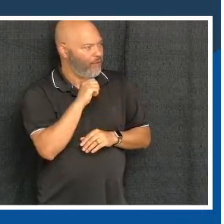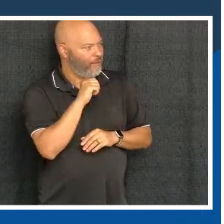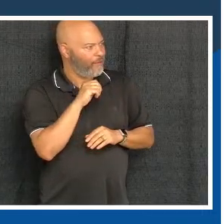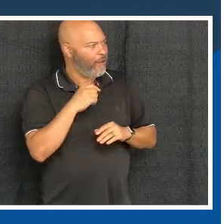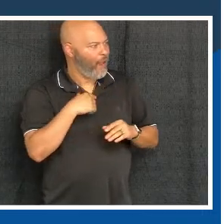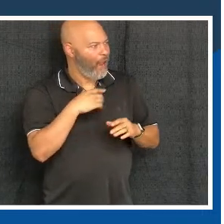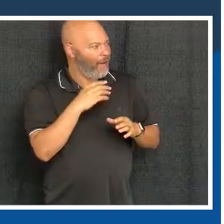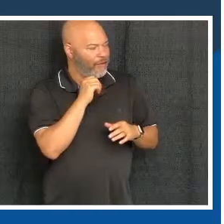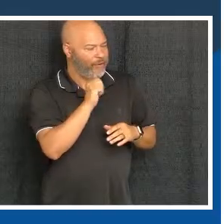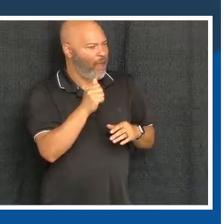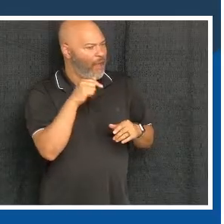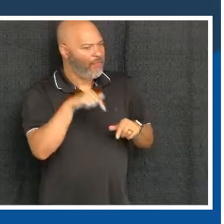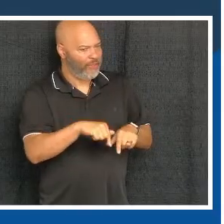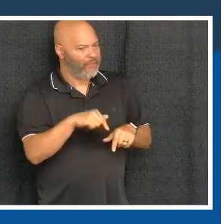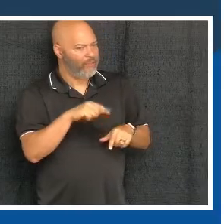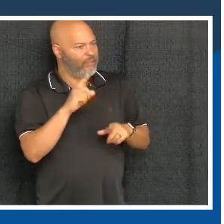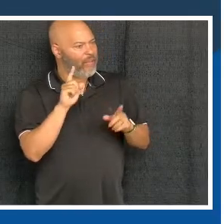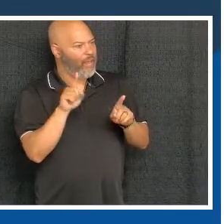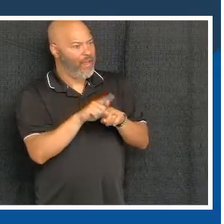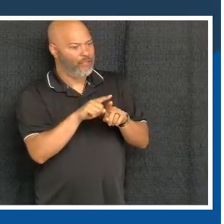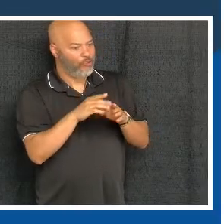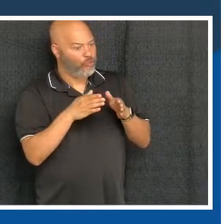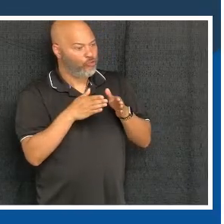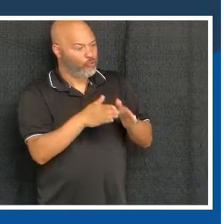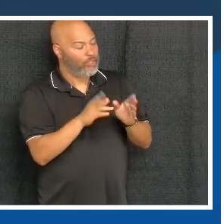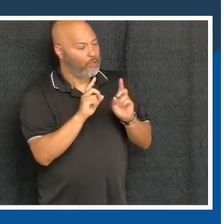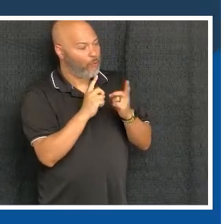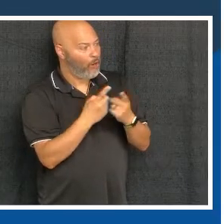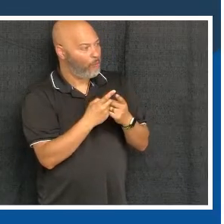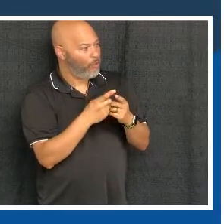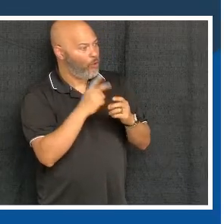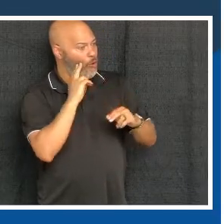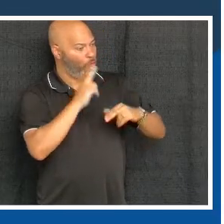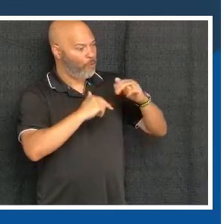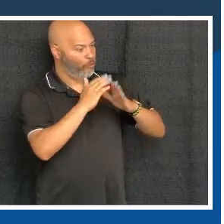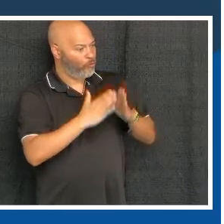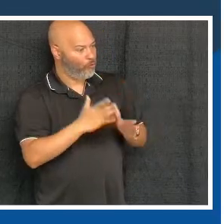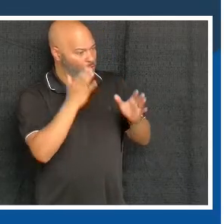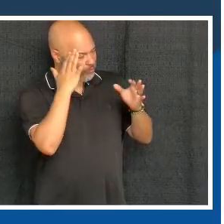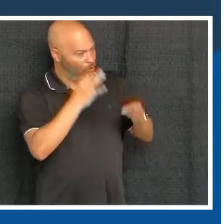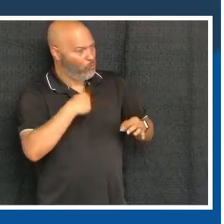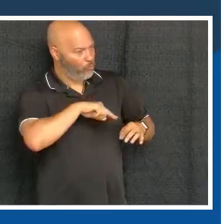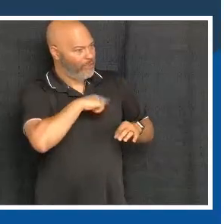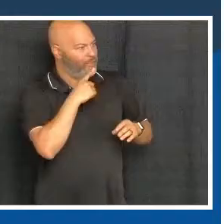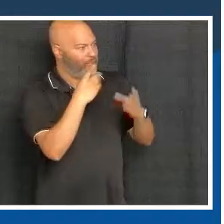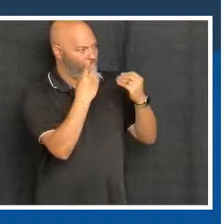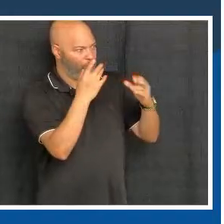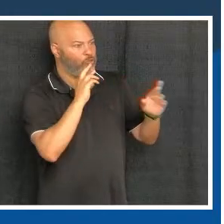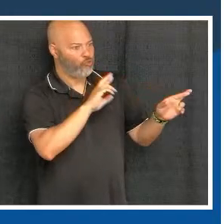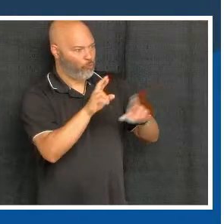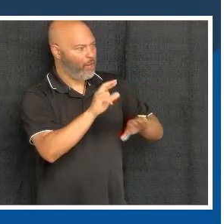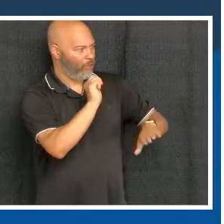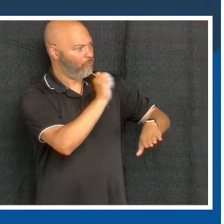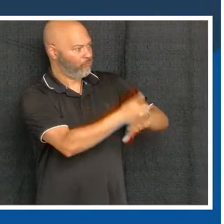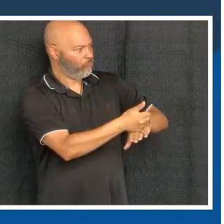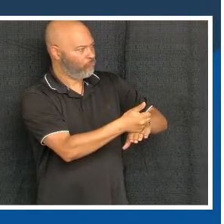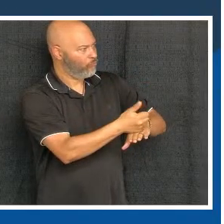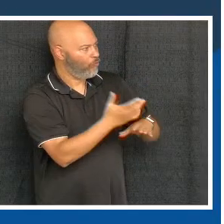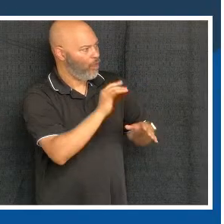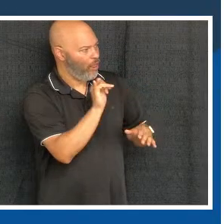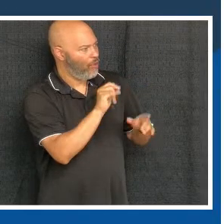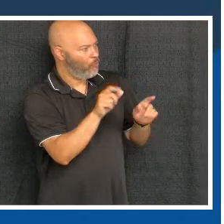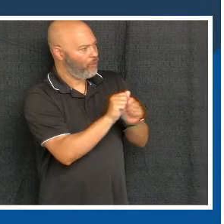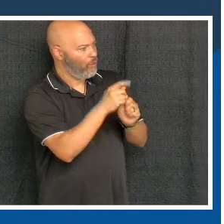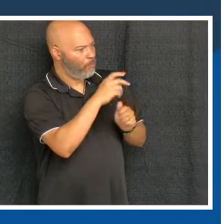in here, but I think this is one, as soon as the street department or the developer determines, like, we need the signal, it's ready to be installed, kind of like we did